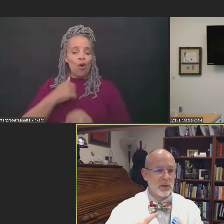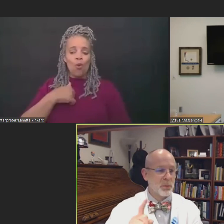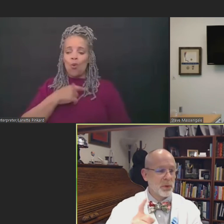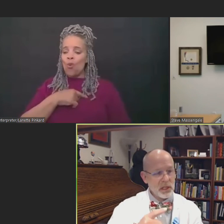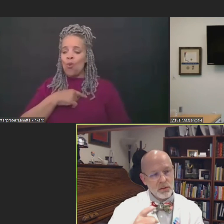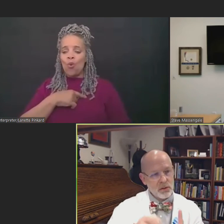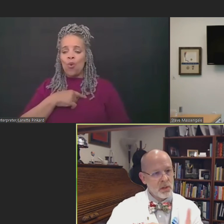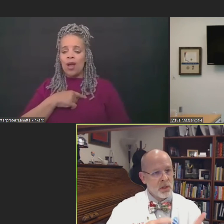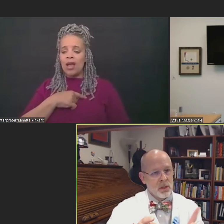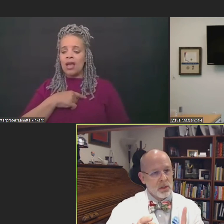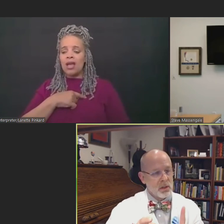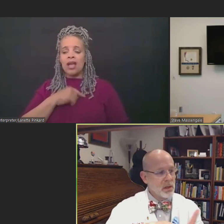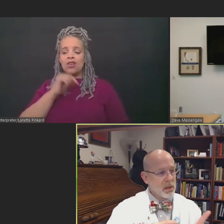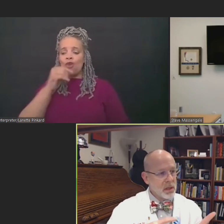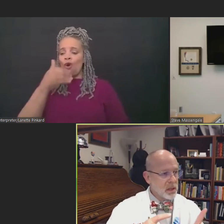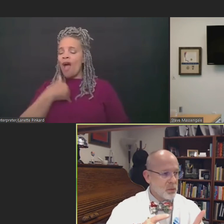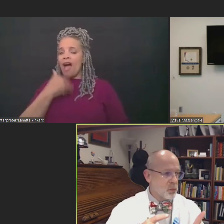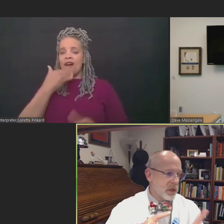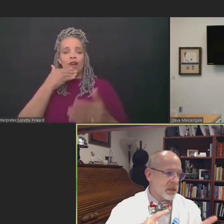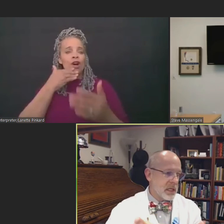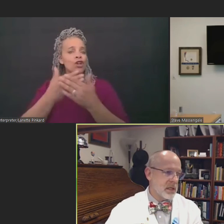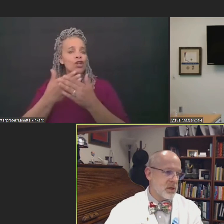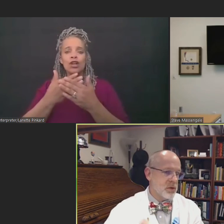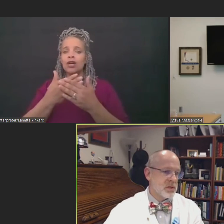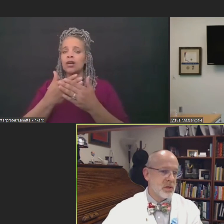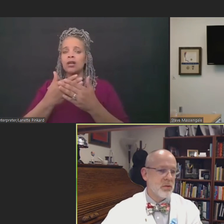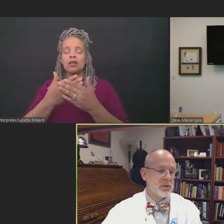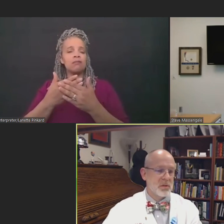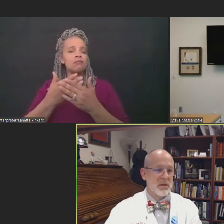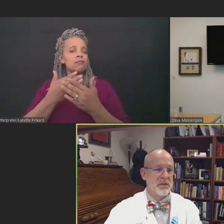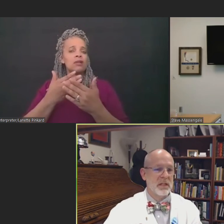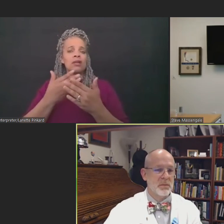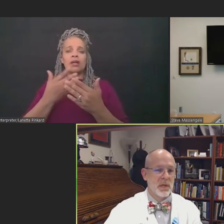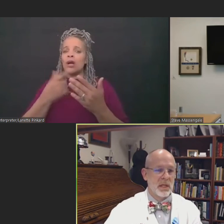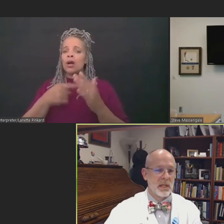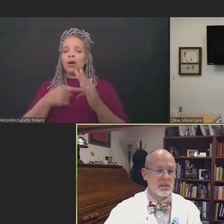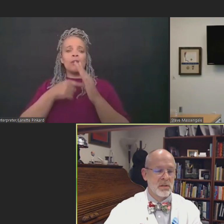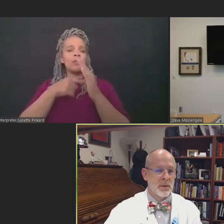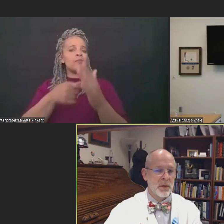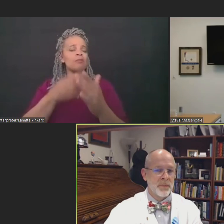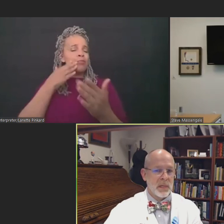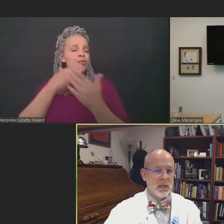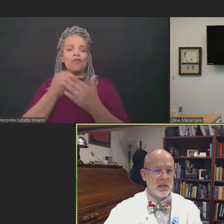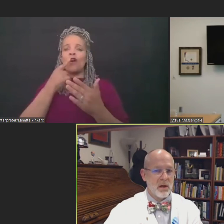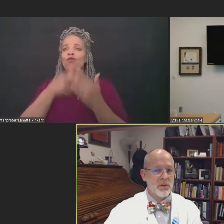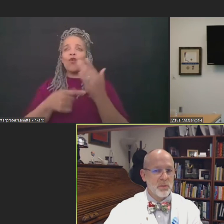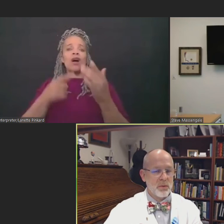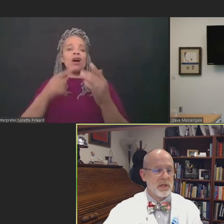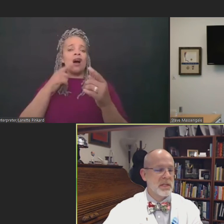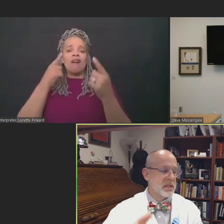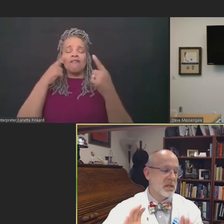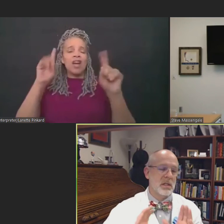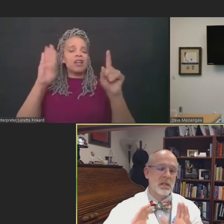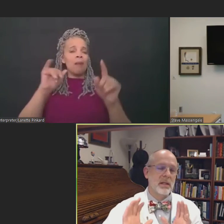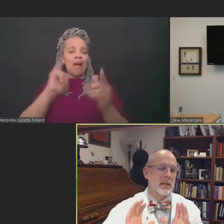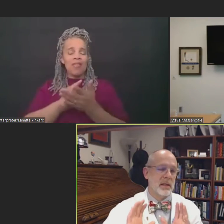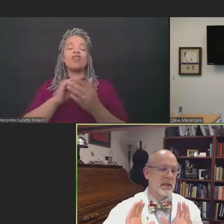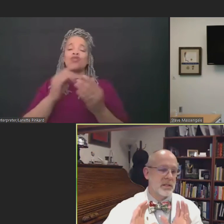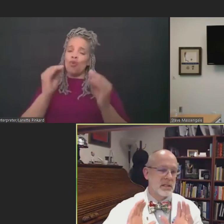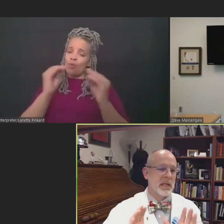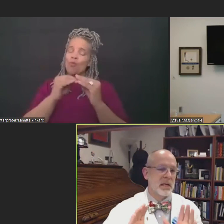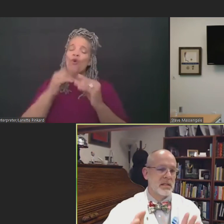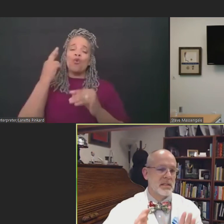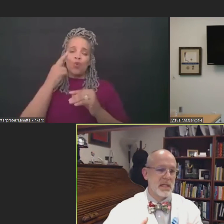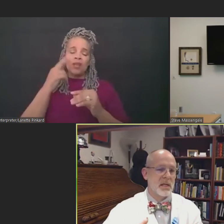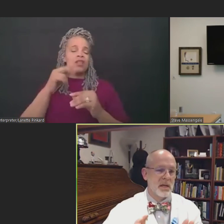have good predictors really that who's going to be affected by that. So all the more reason, I